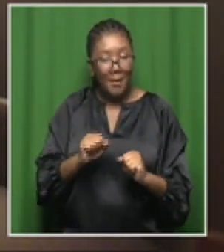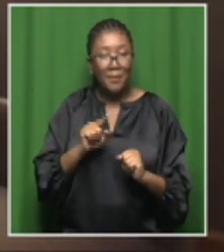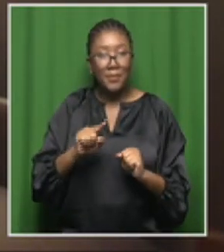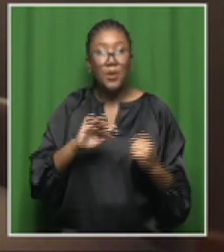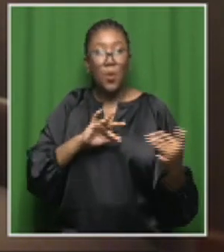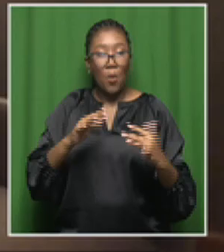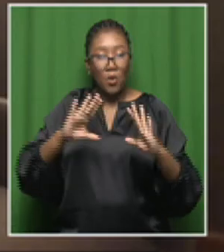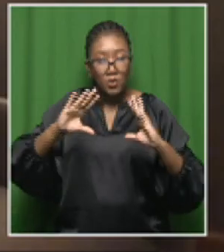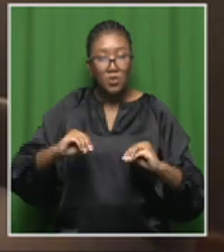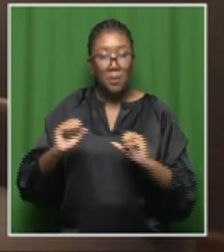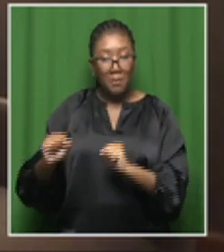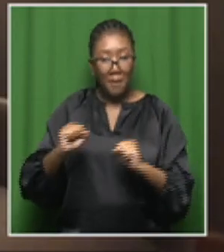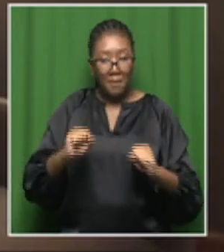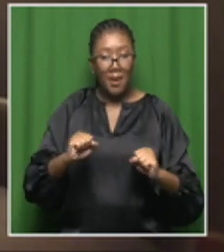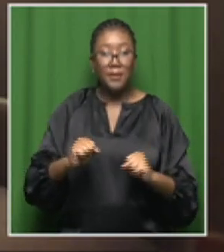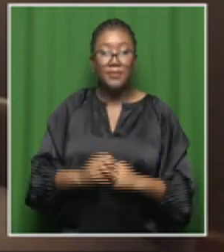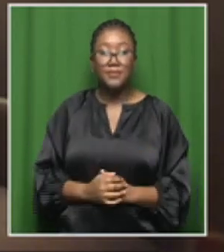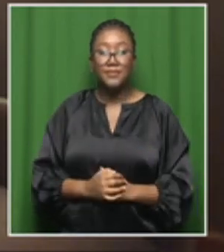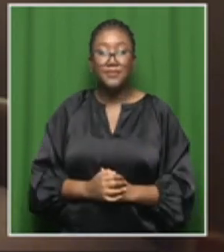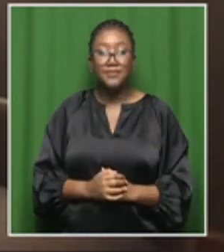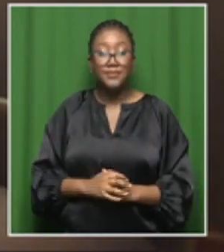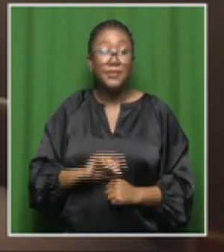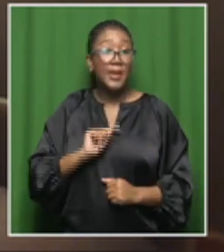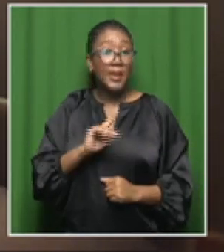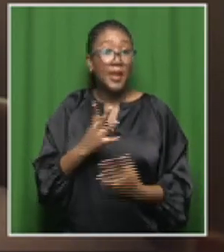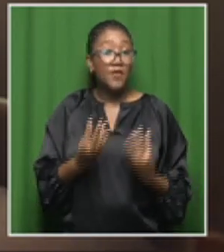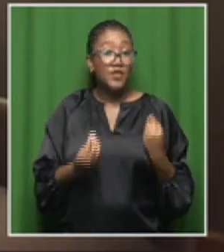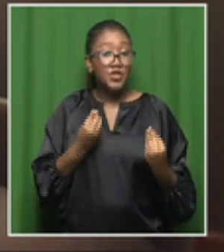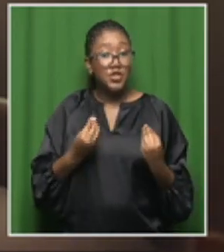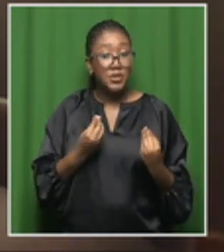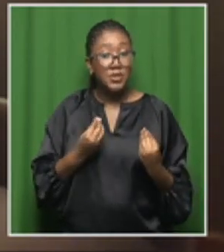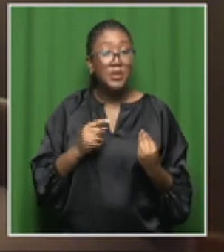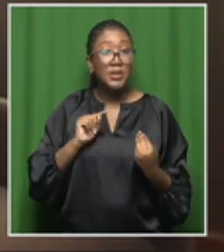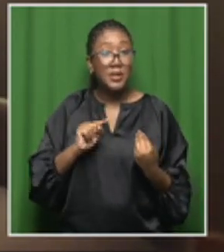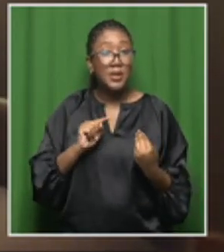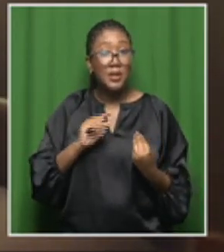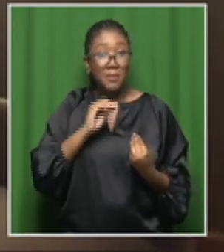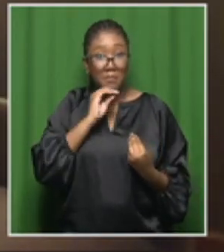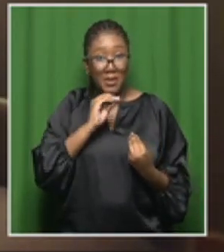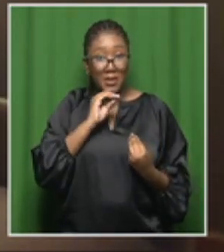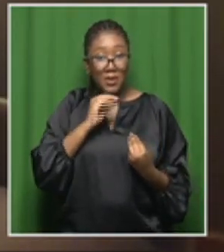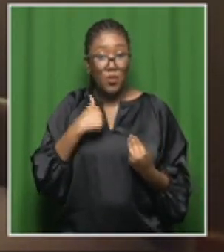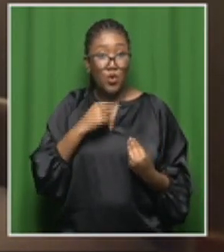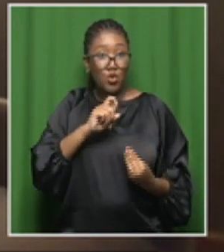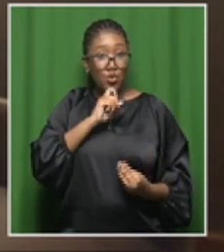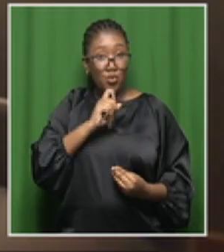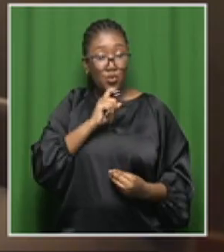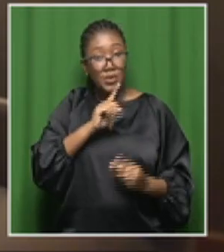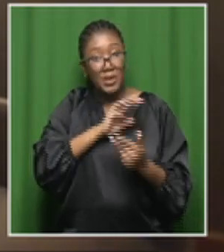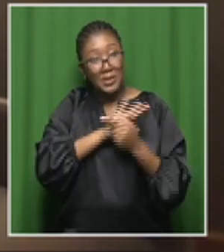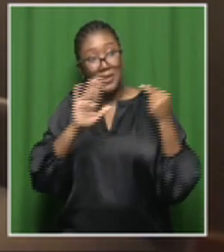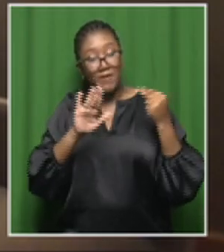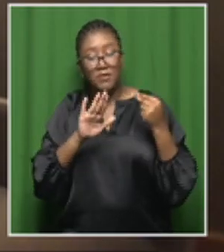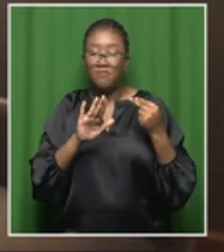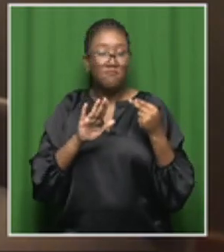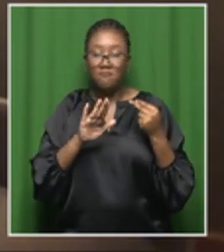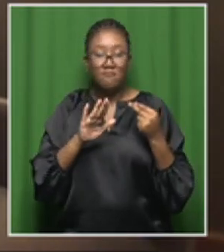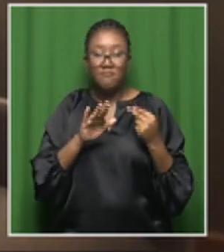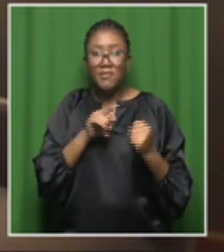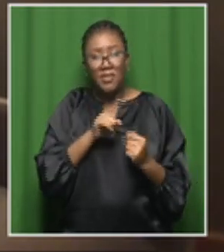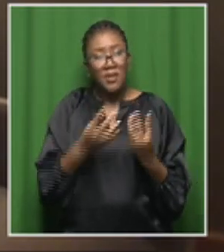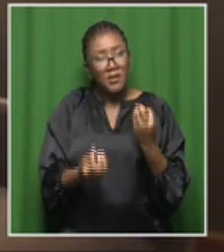Mr. President, the children of Gaza are not collateral damage. They are as deserving as